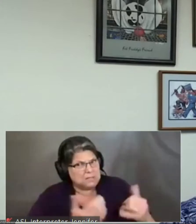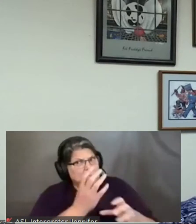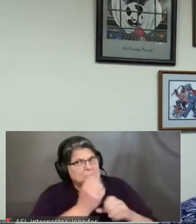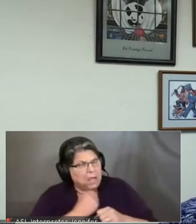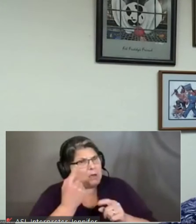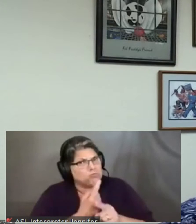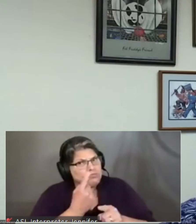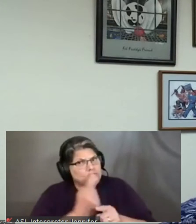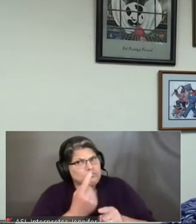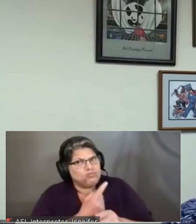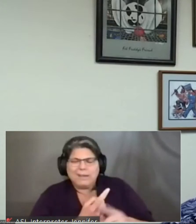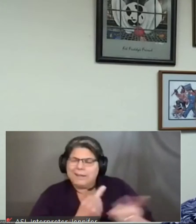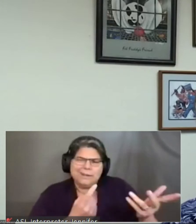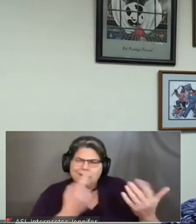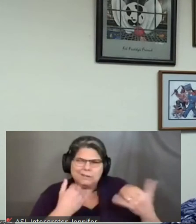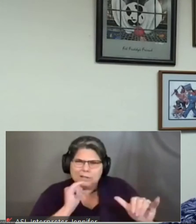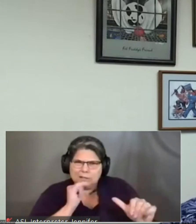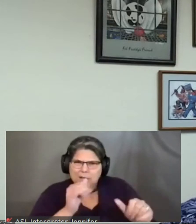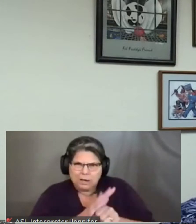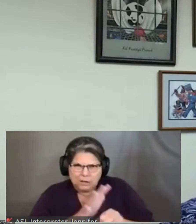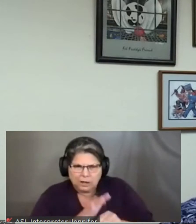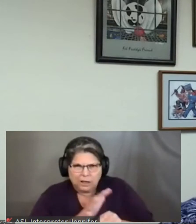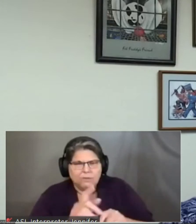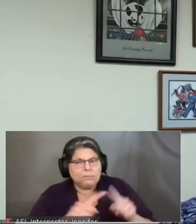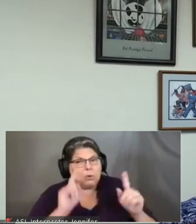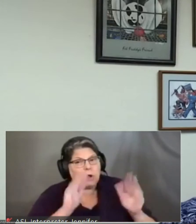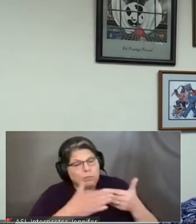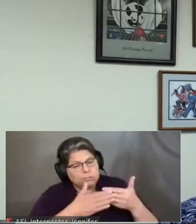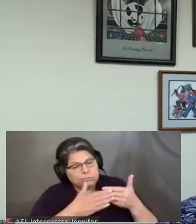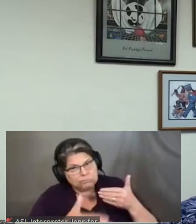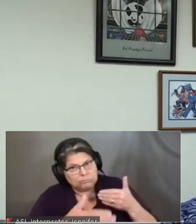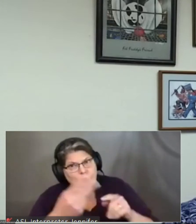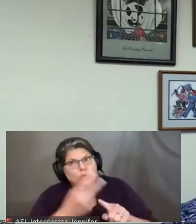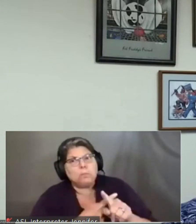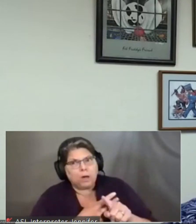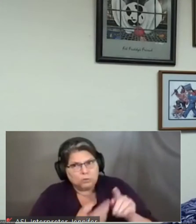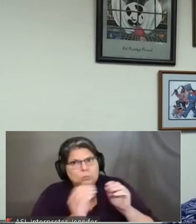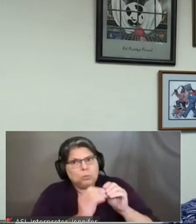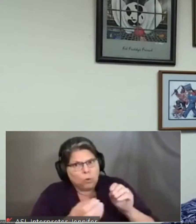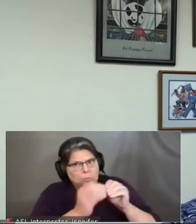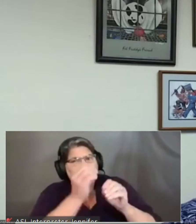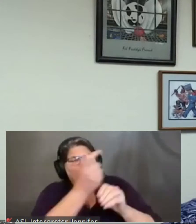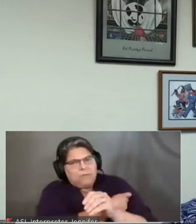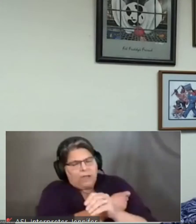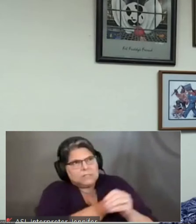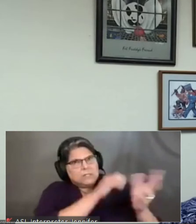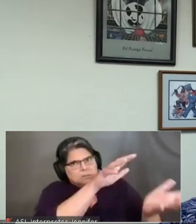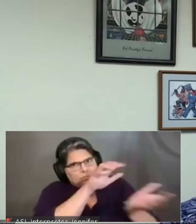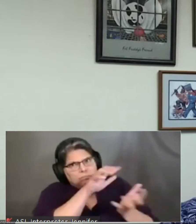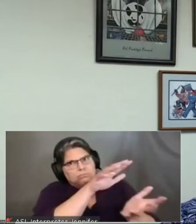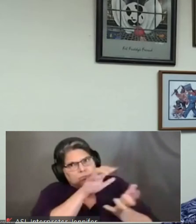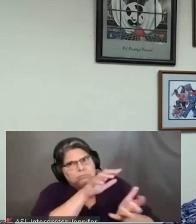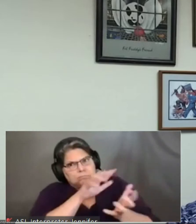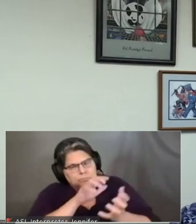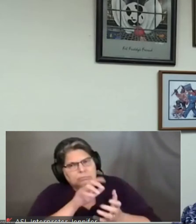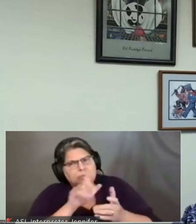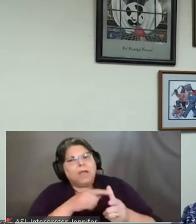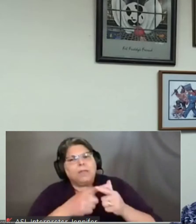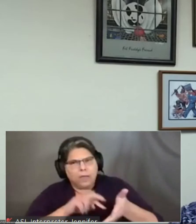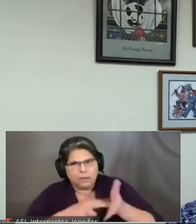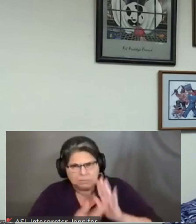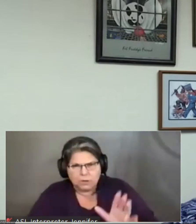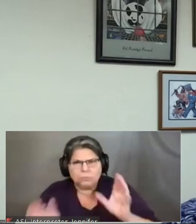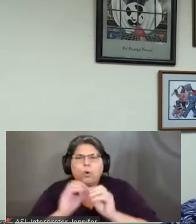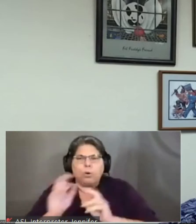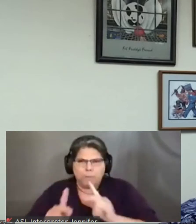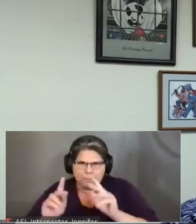supply, but we hope over the next 2 months that there'll be a lot more supply. And so increasing the